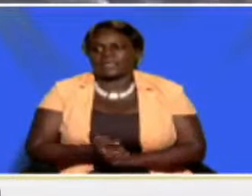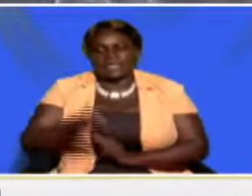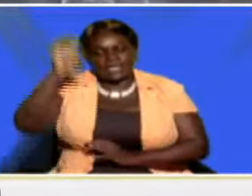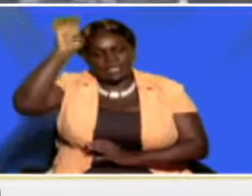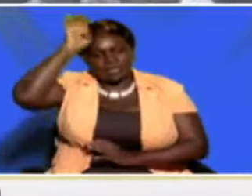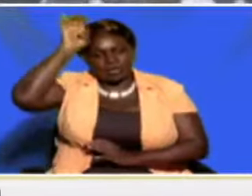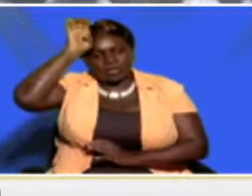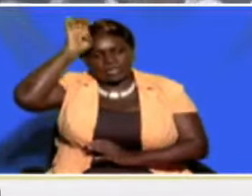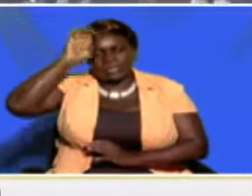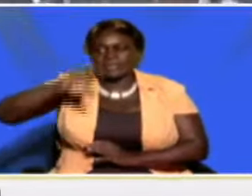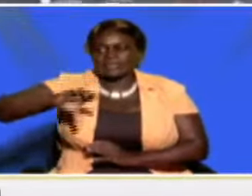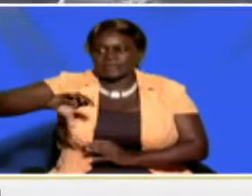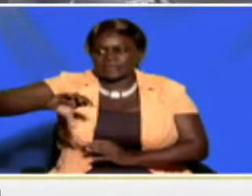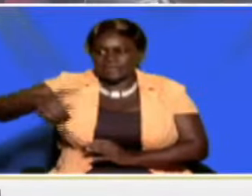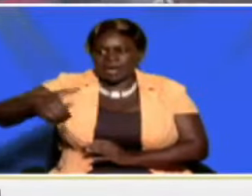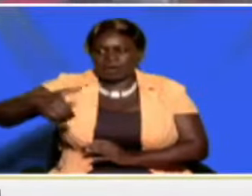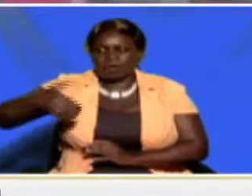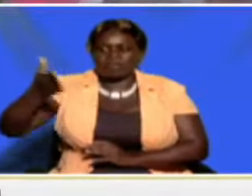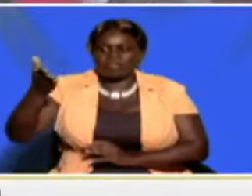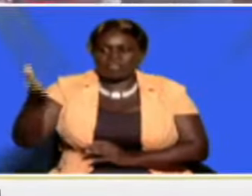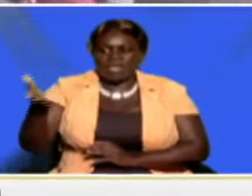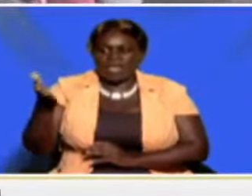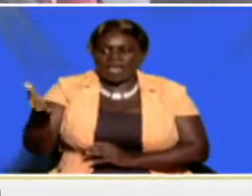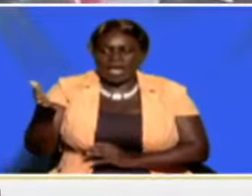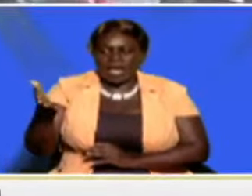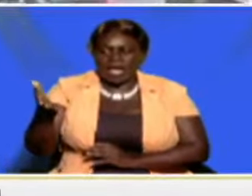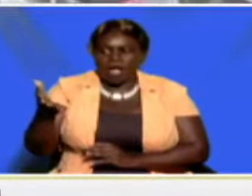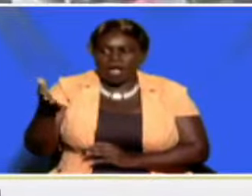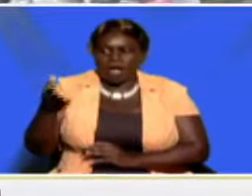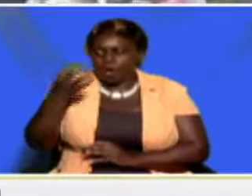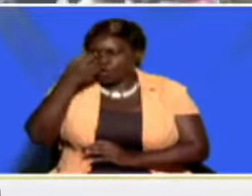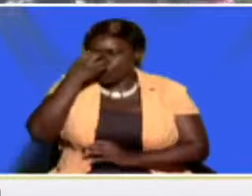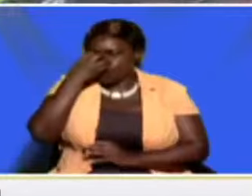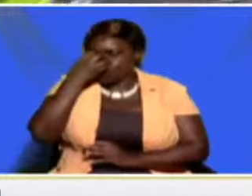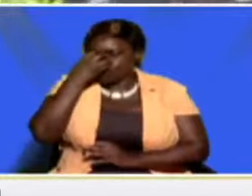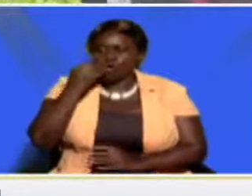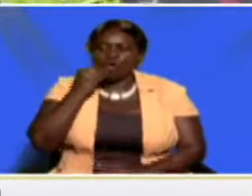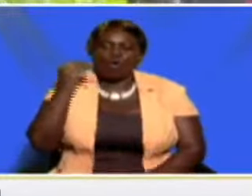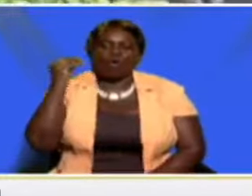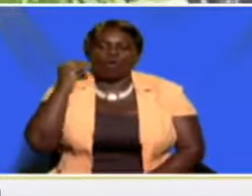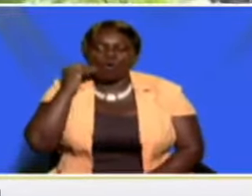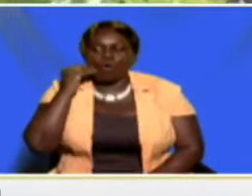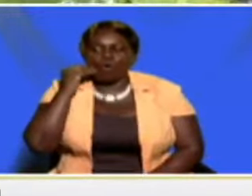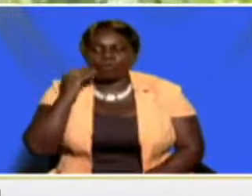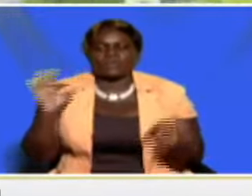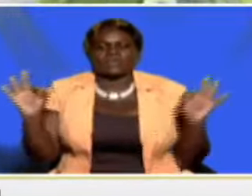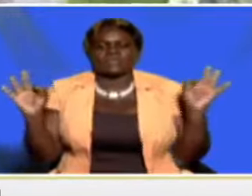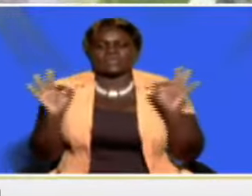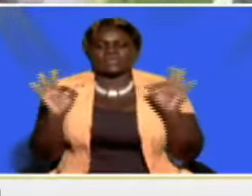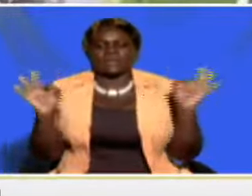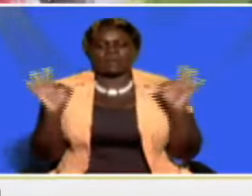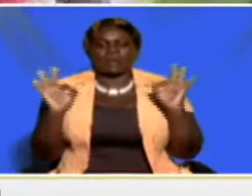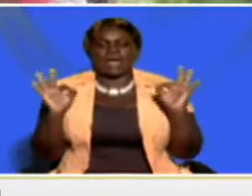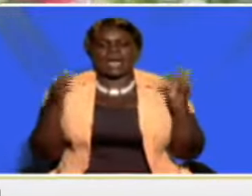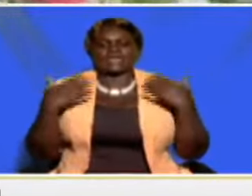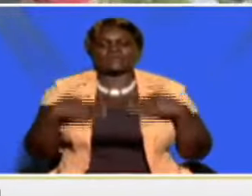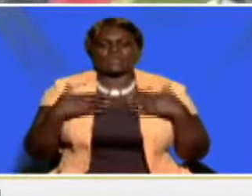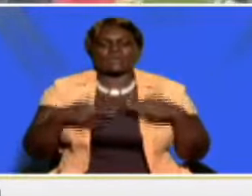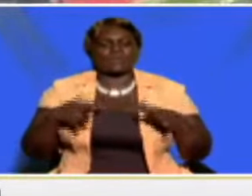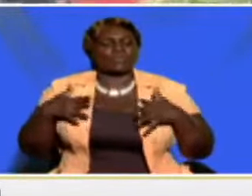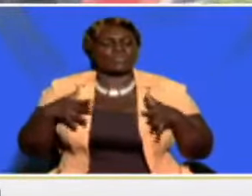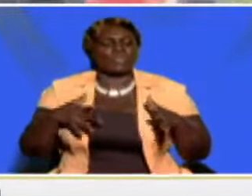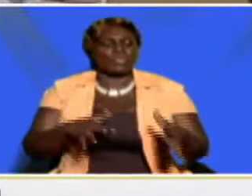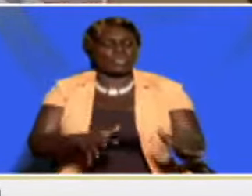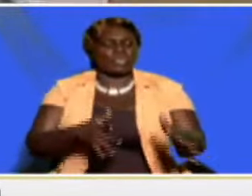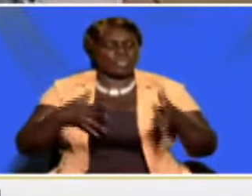Eldoret, the town that lies in Uasin Gishu County, that is President Ruto's backyard, continued to surprise with its magnitude and intensity